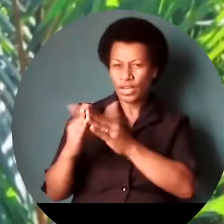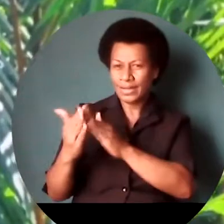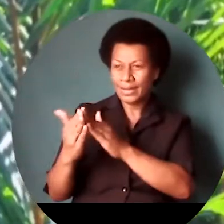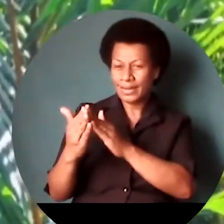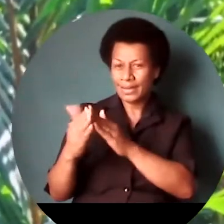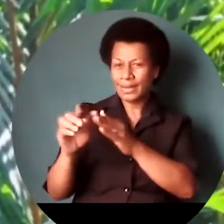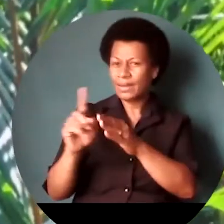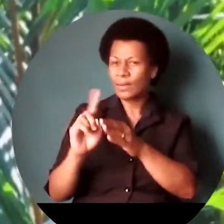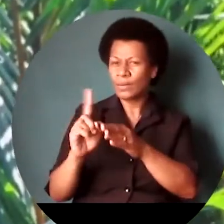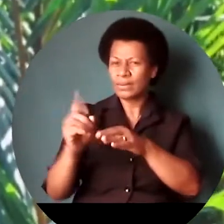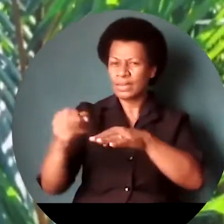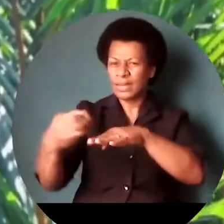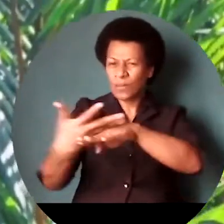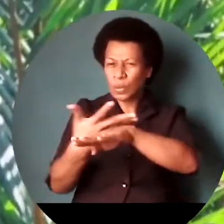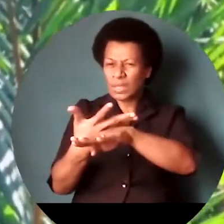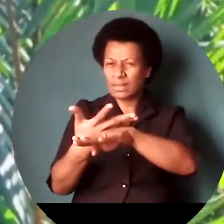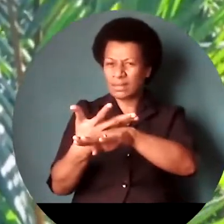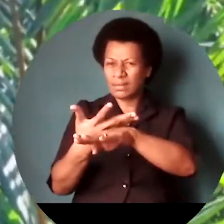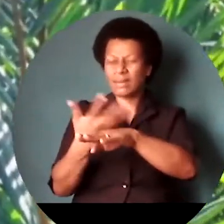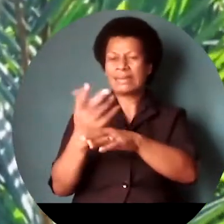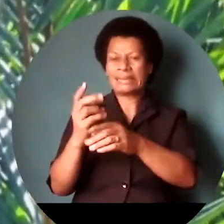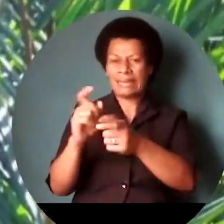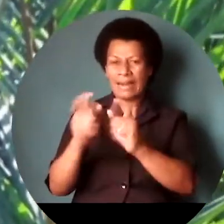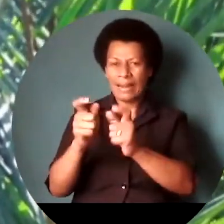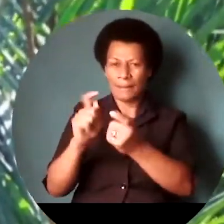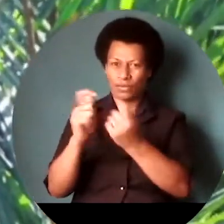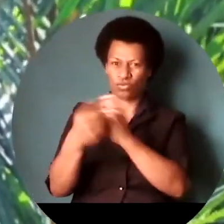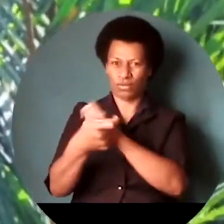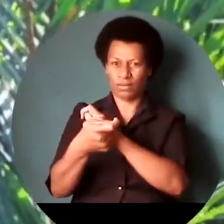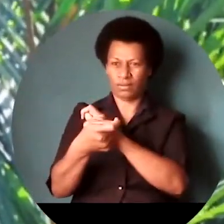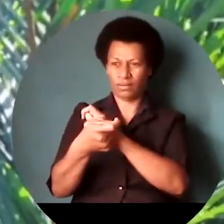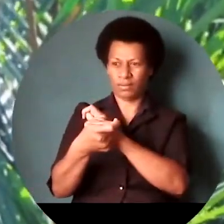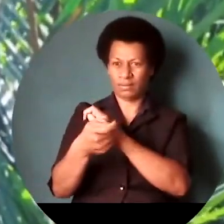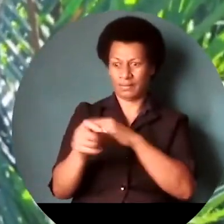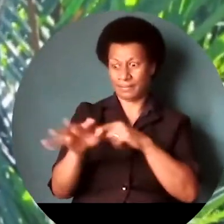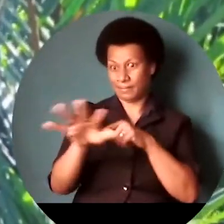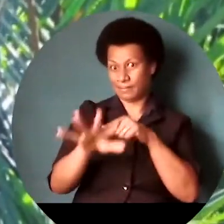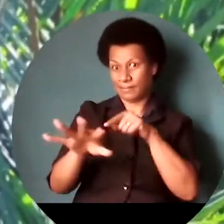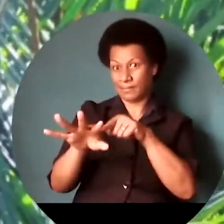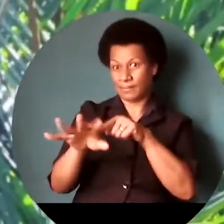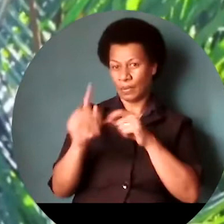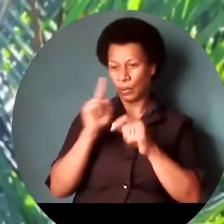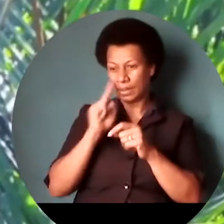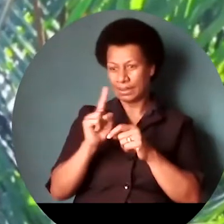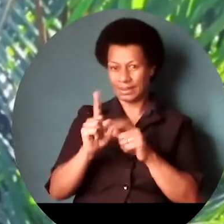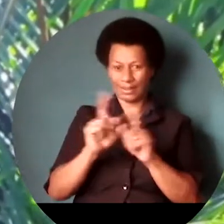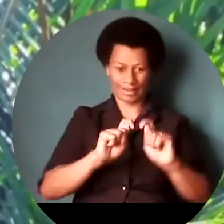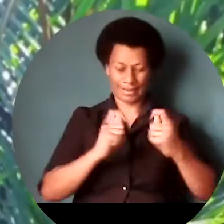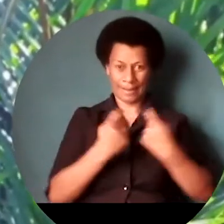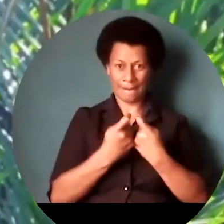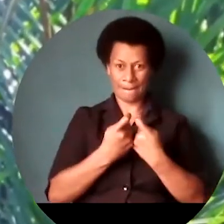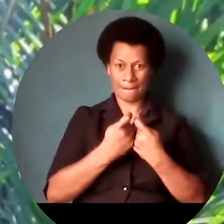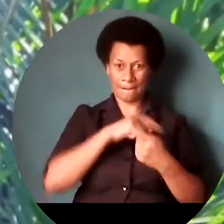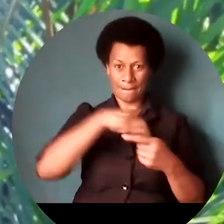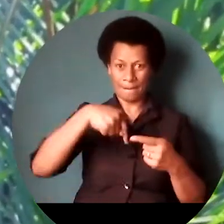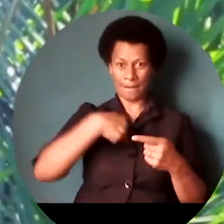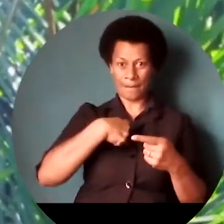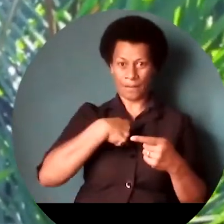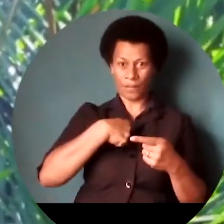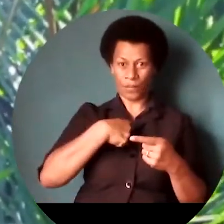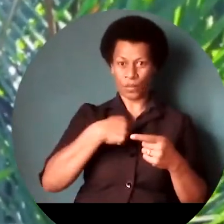a community that is facing impacts of climate change. In that, we will see the